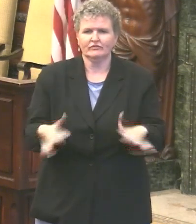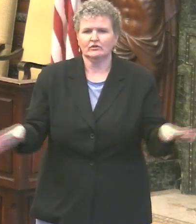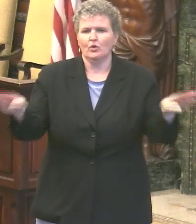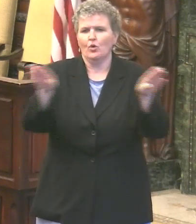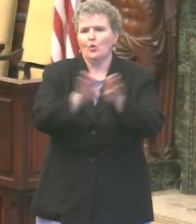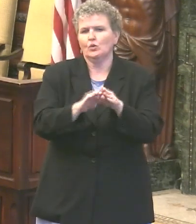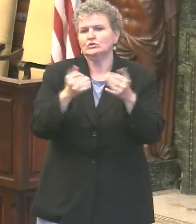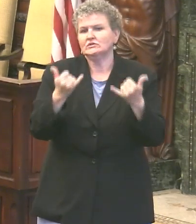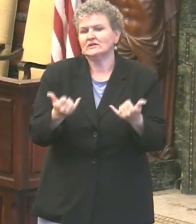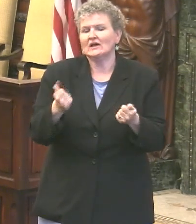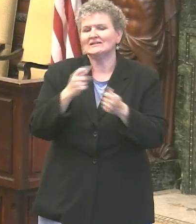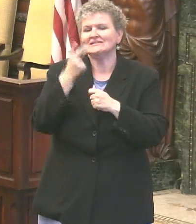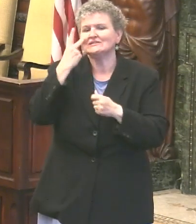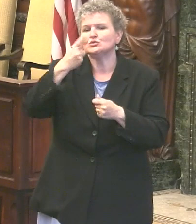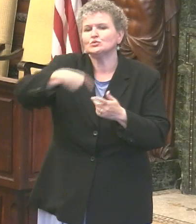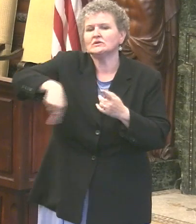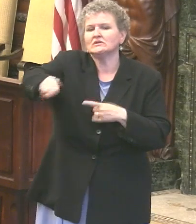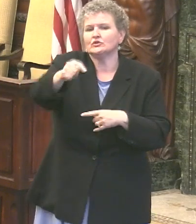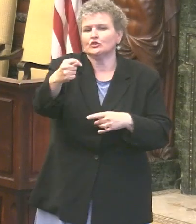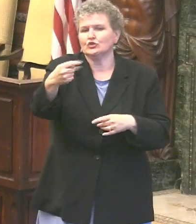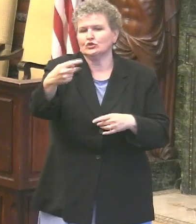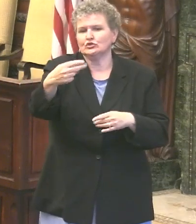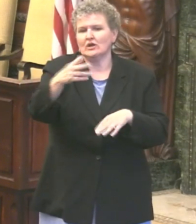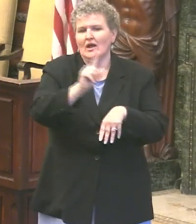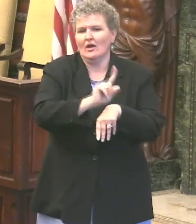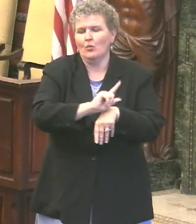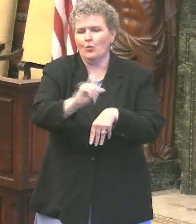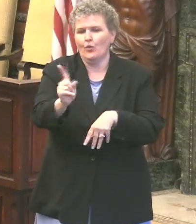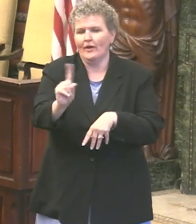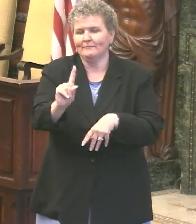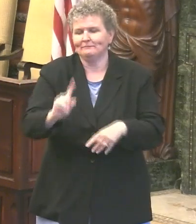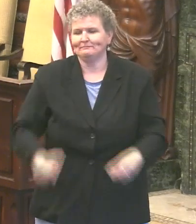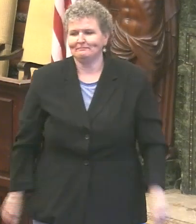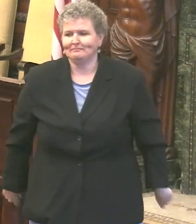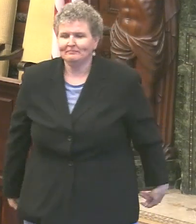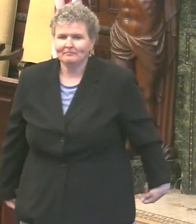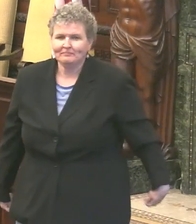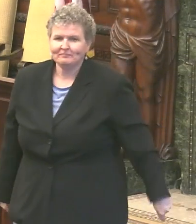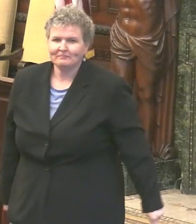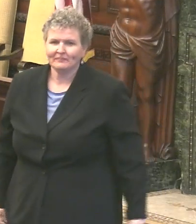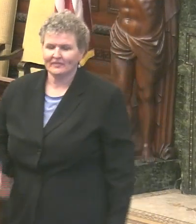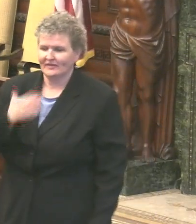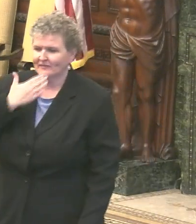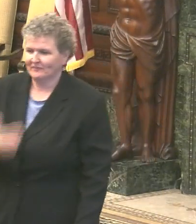We will be back on Thursday at 1 p.m. And thanks for joining.